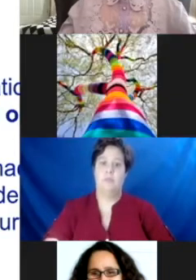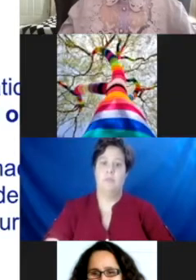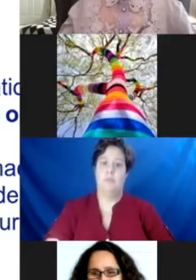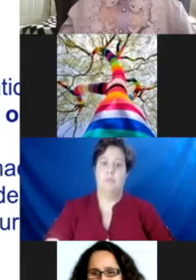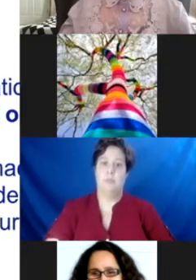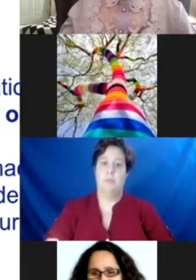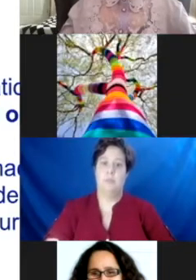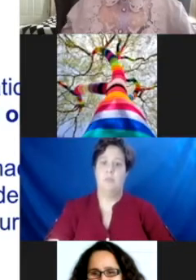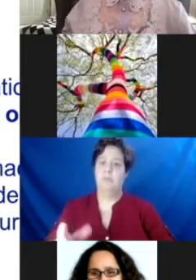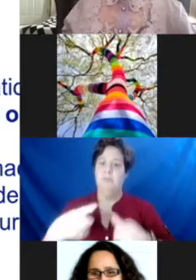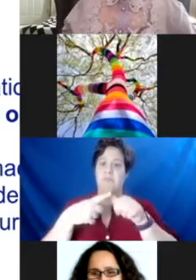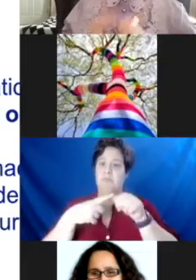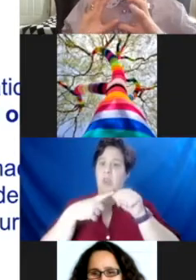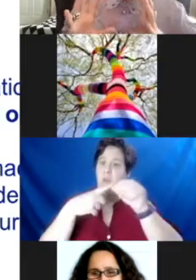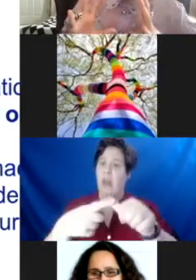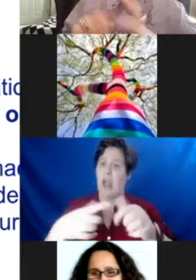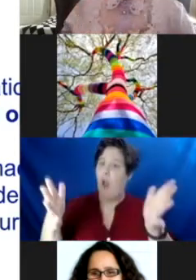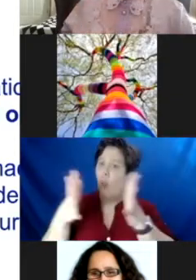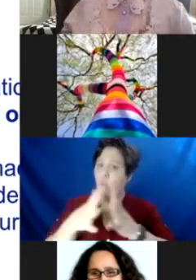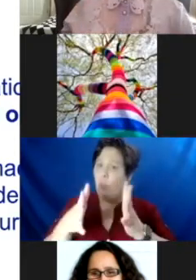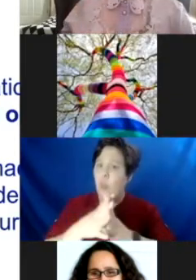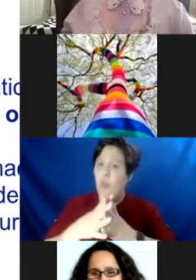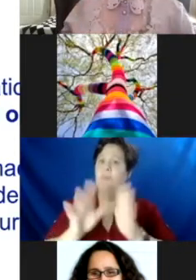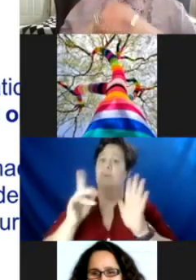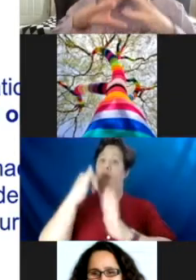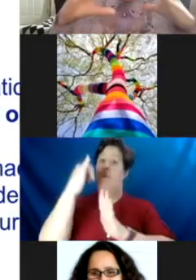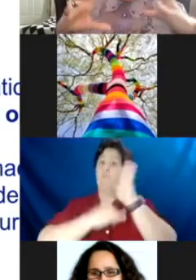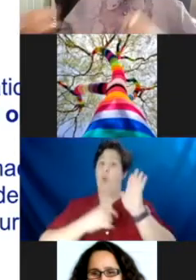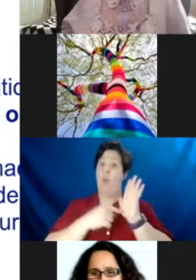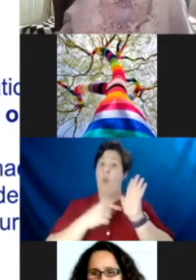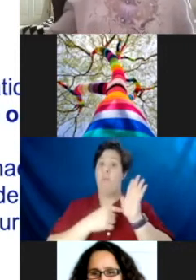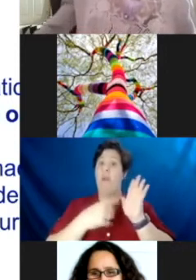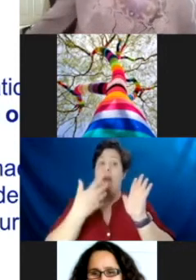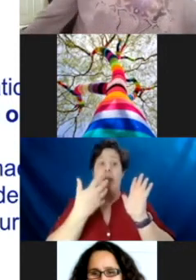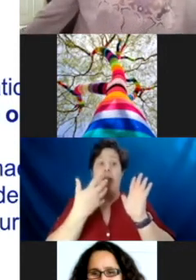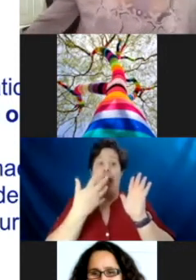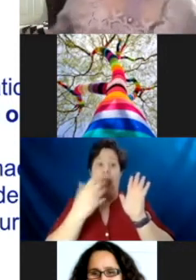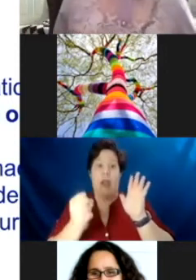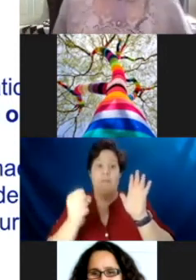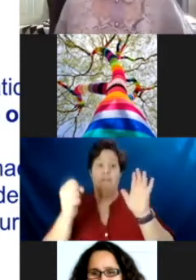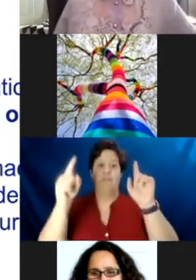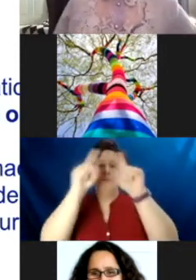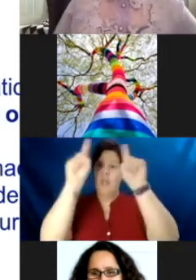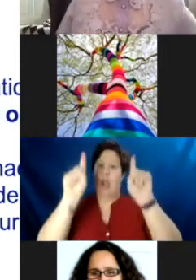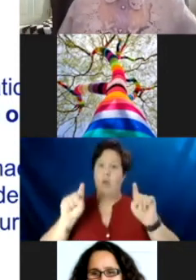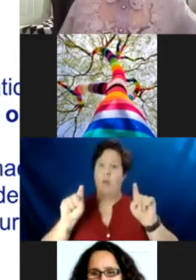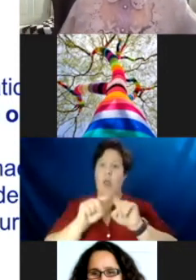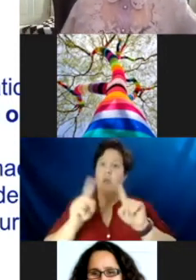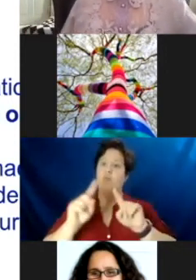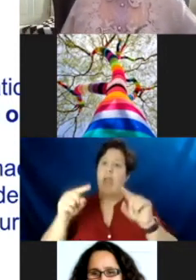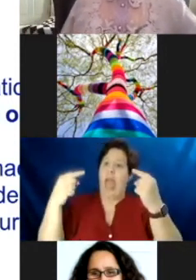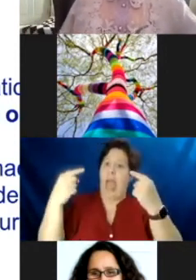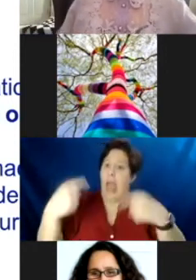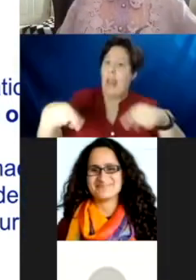How to apply? So in the application form, you will see outlined some eligibility